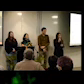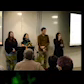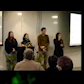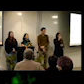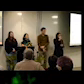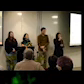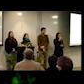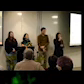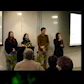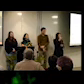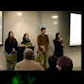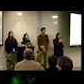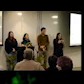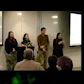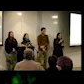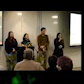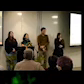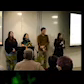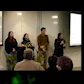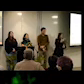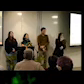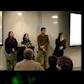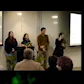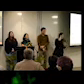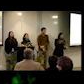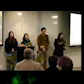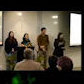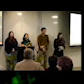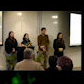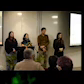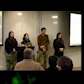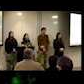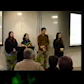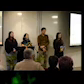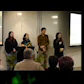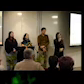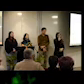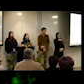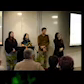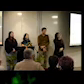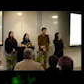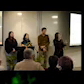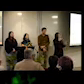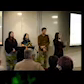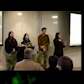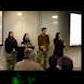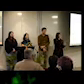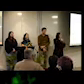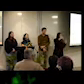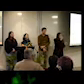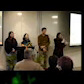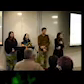surf those waves as well younger? I don't know whether the research is going down that route yet, but we older people would like any ammunition at